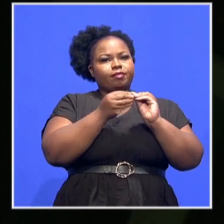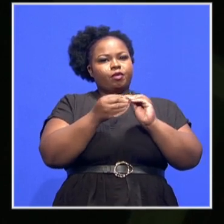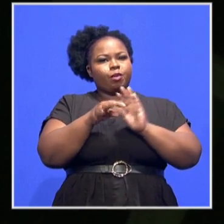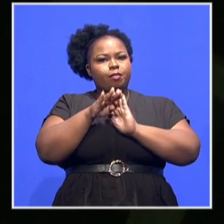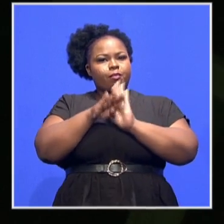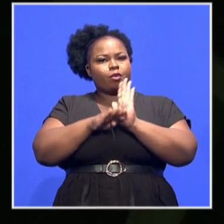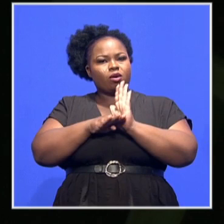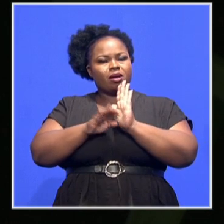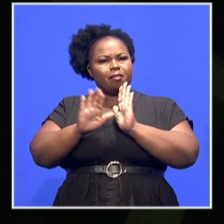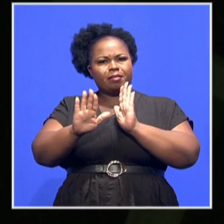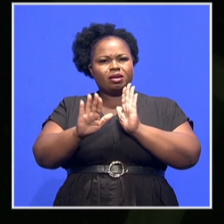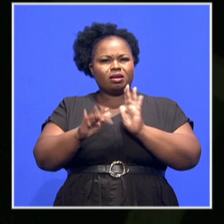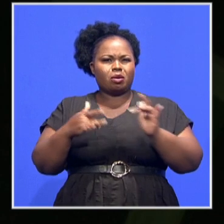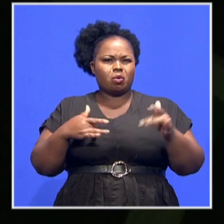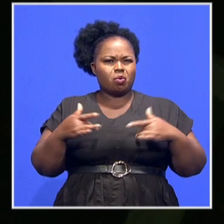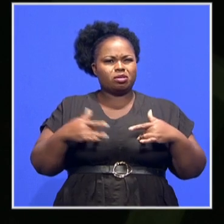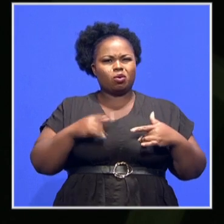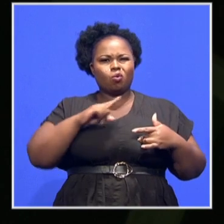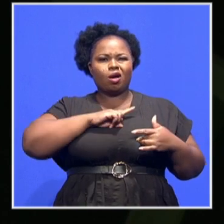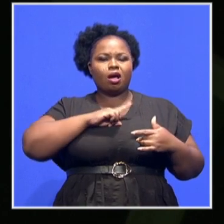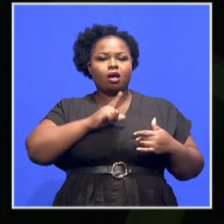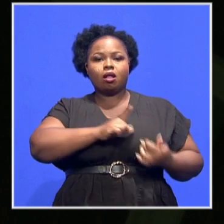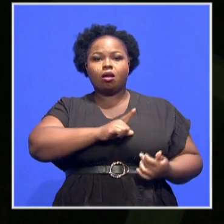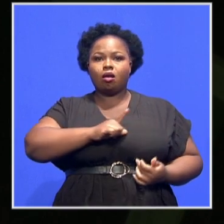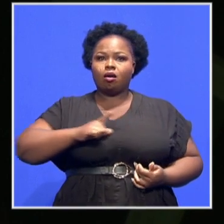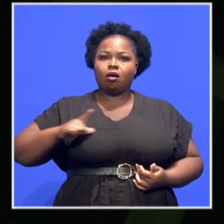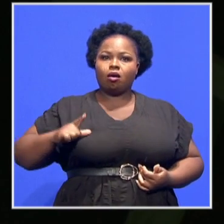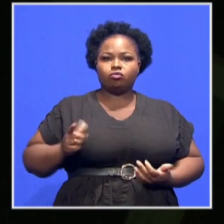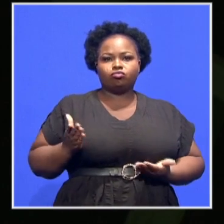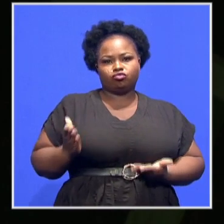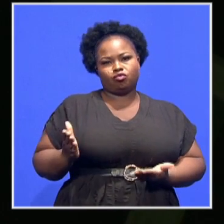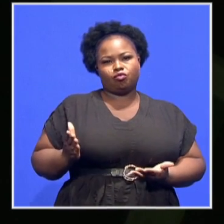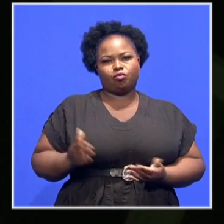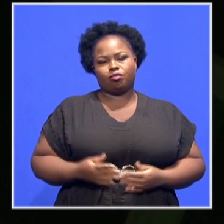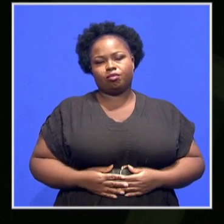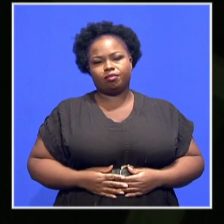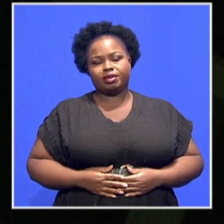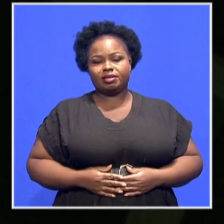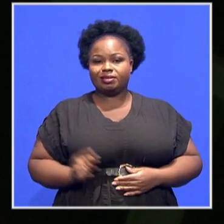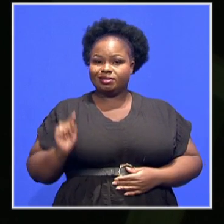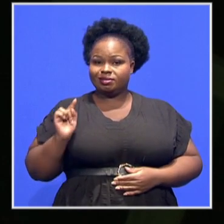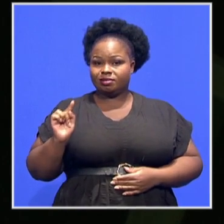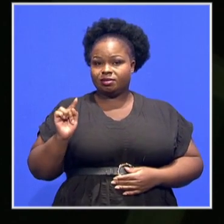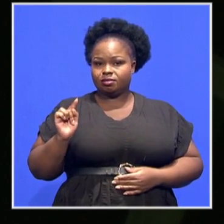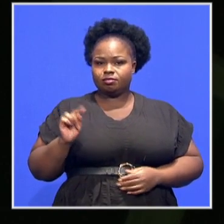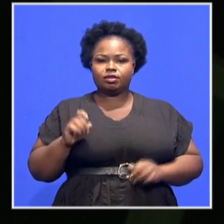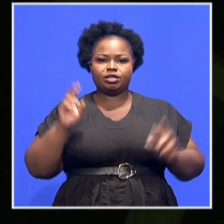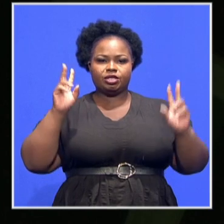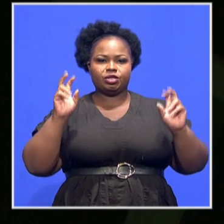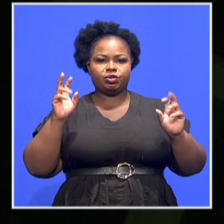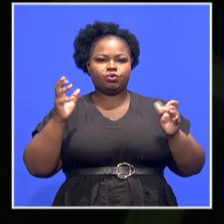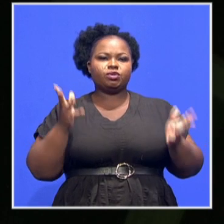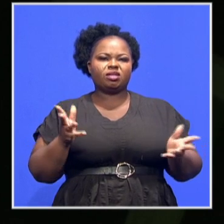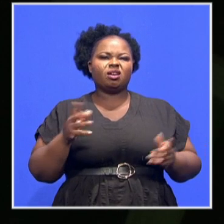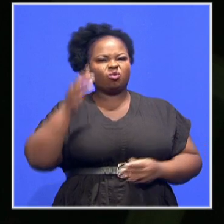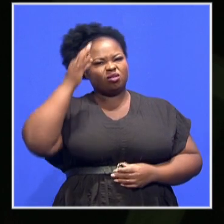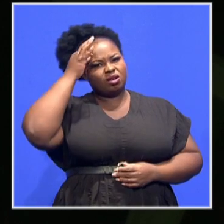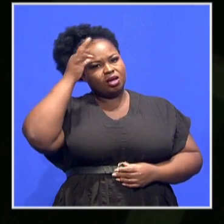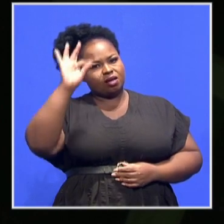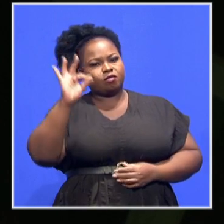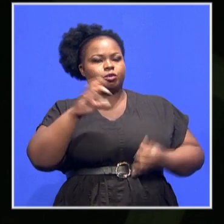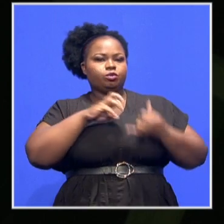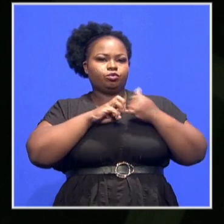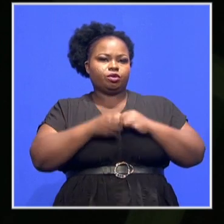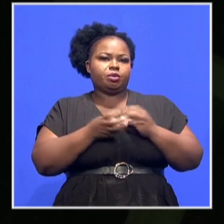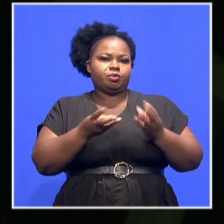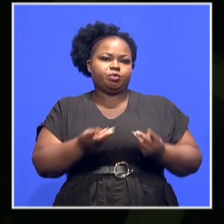These are precisely the issues that government is working on. These are precisely the